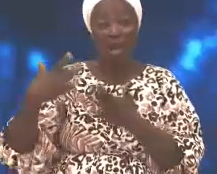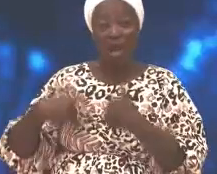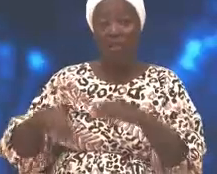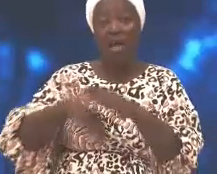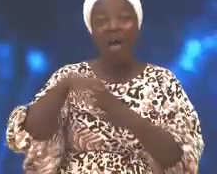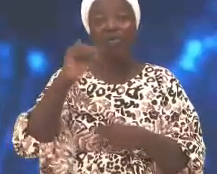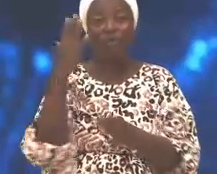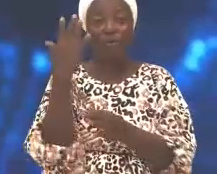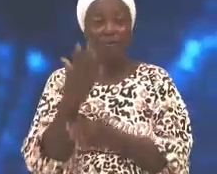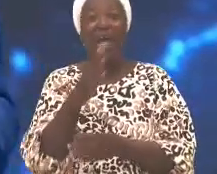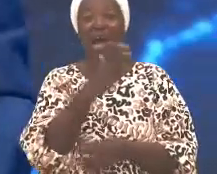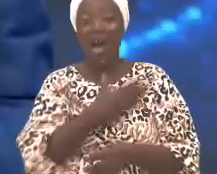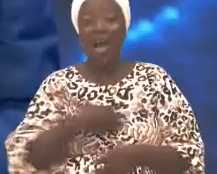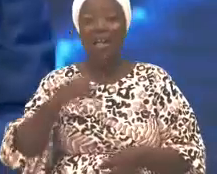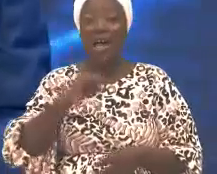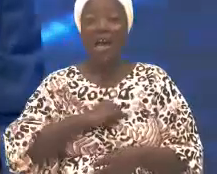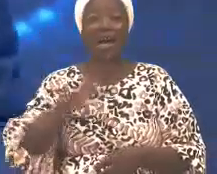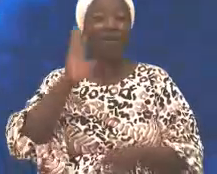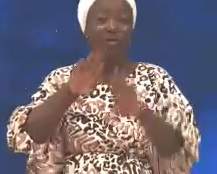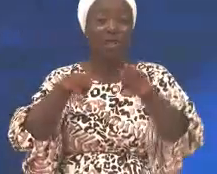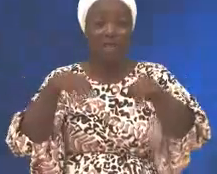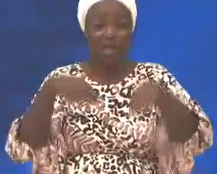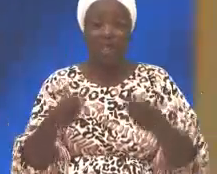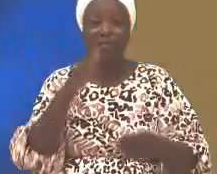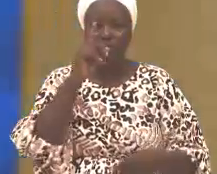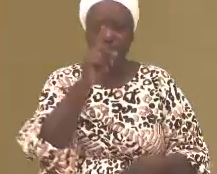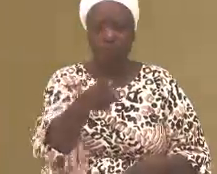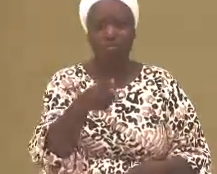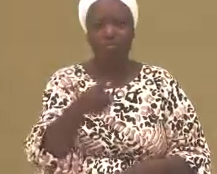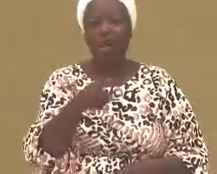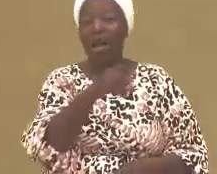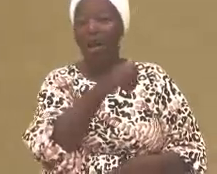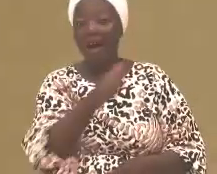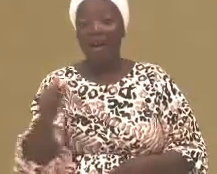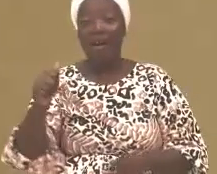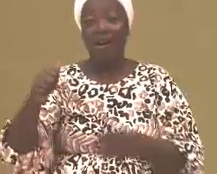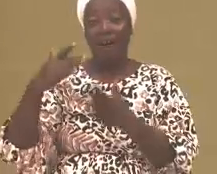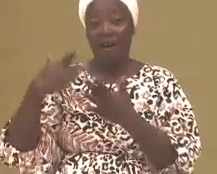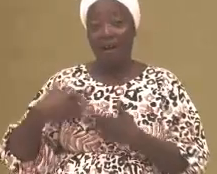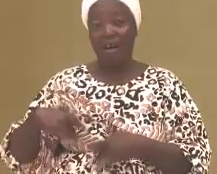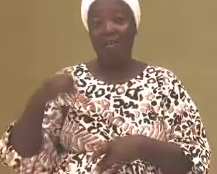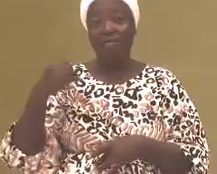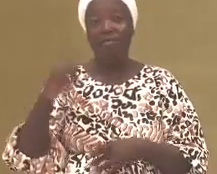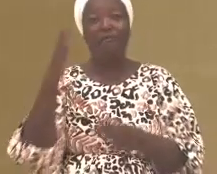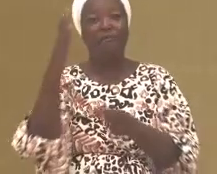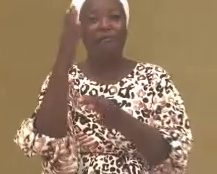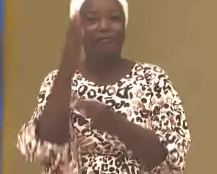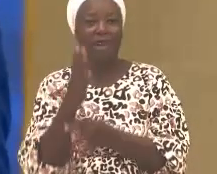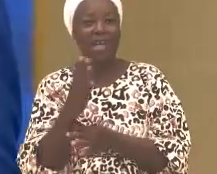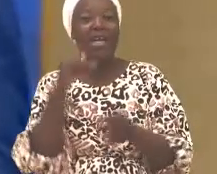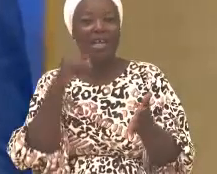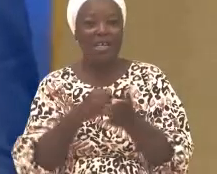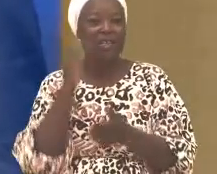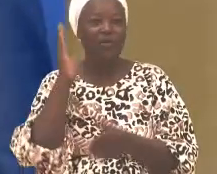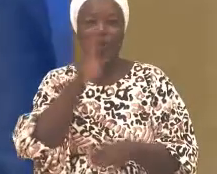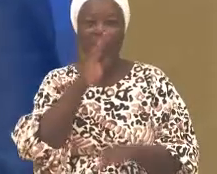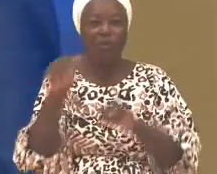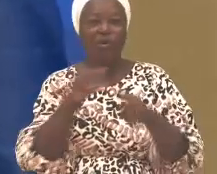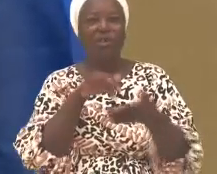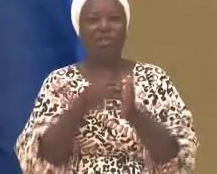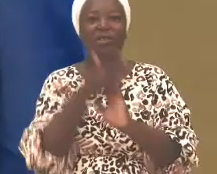flesh, and I will give you an heart of flesh. It will be done.